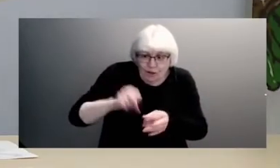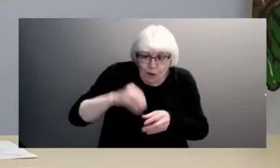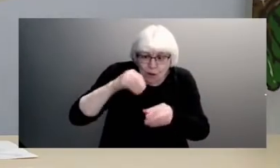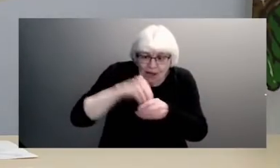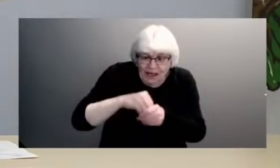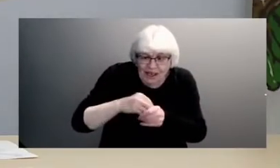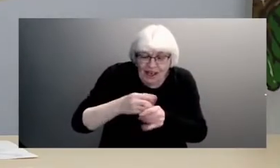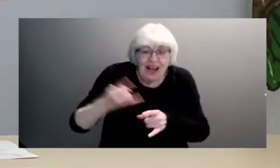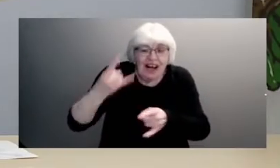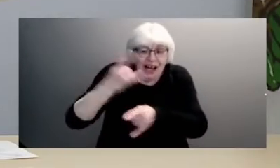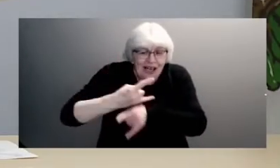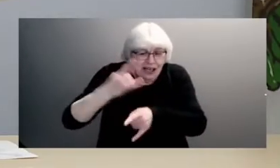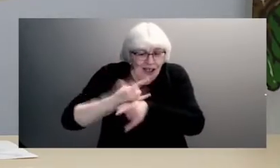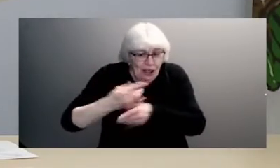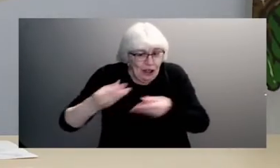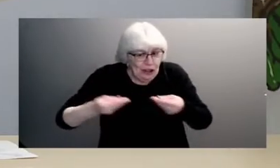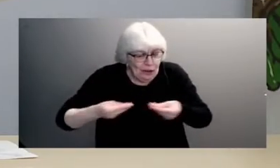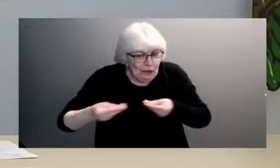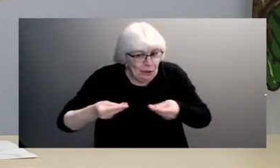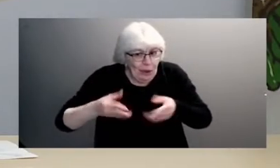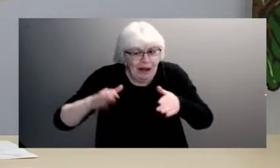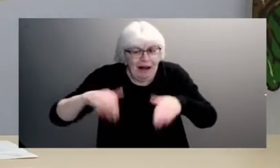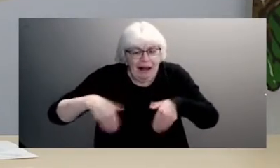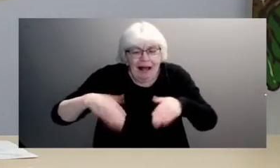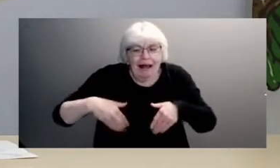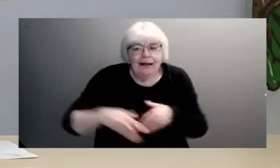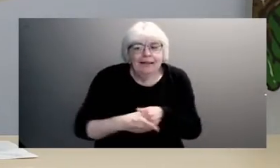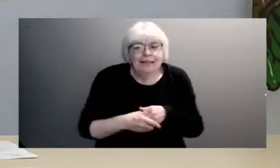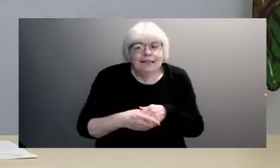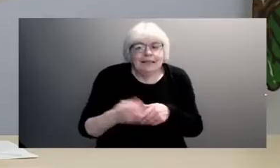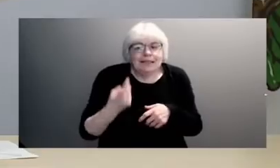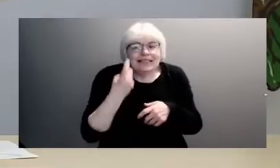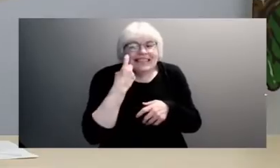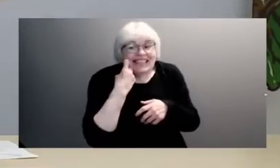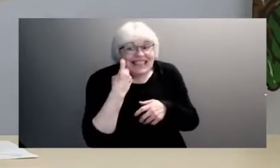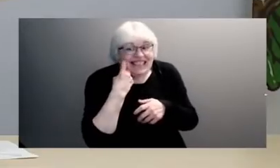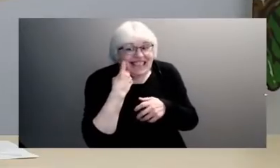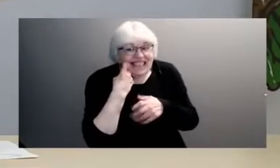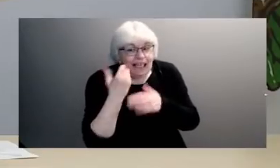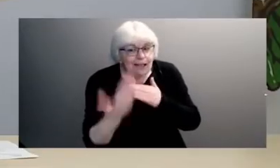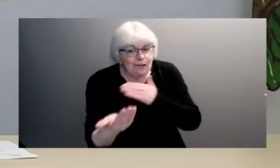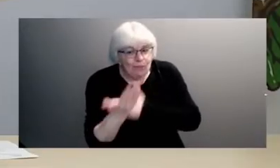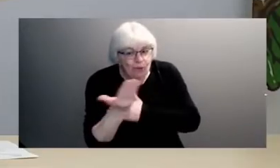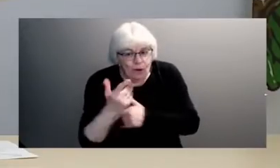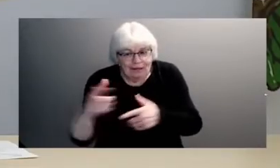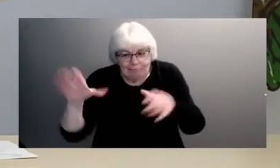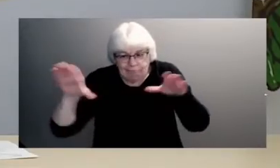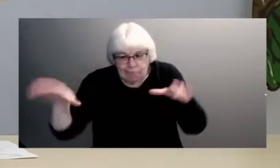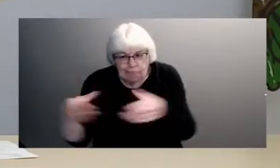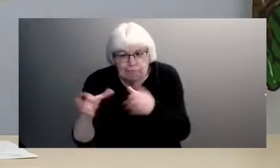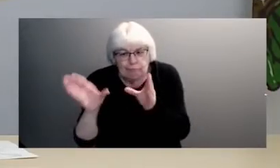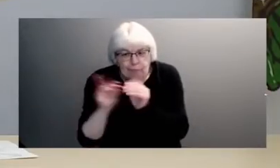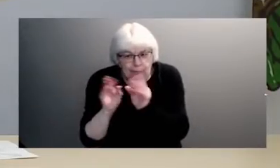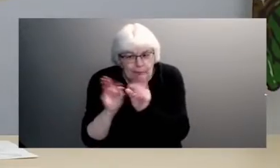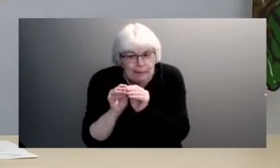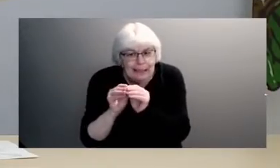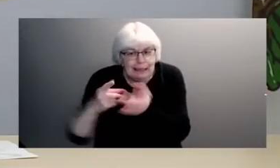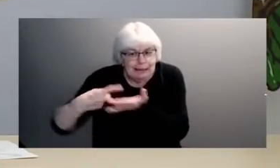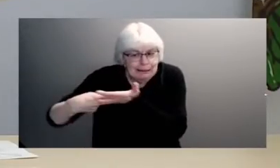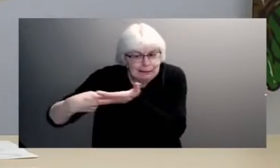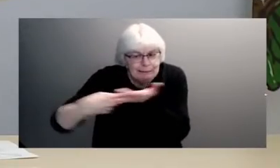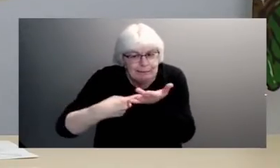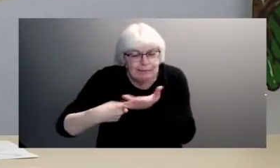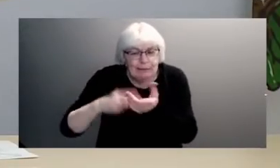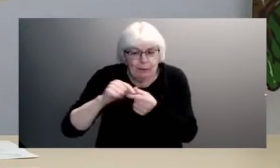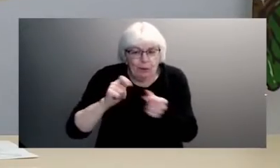well. And we've been, of course, talking to my colleagues in the Atlantic Canada over the last couple